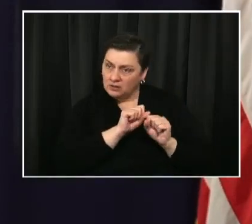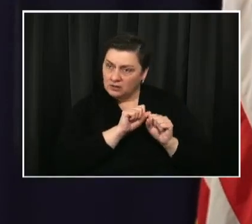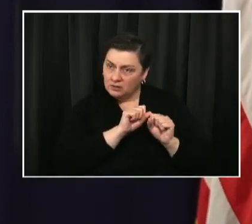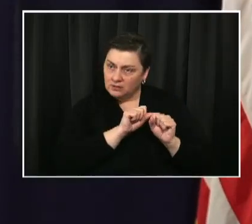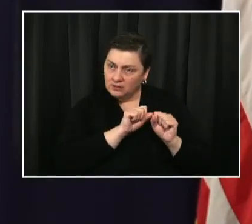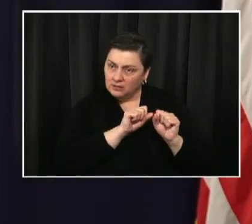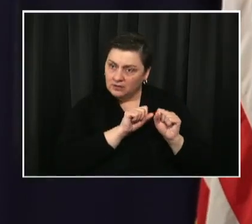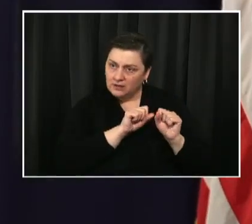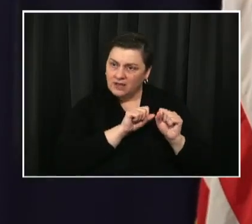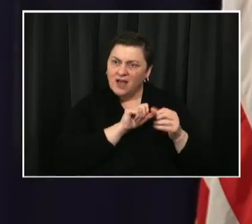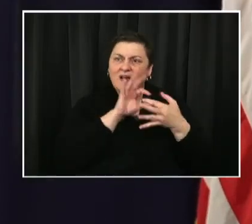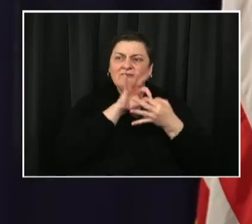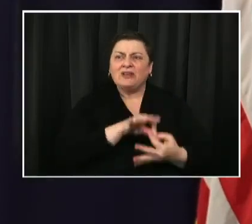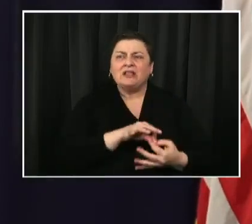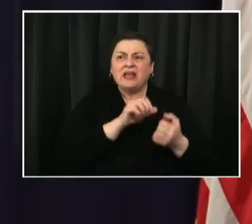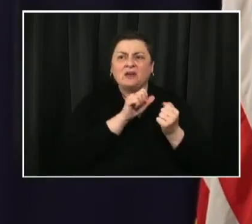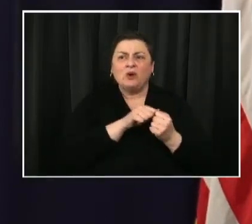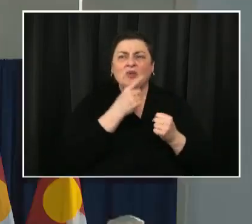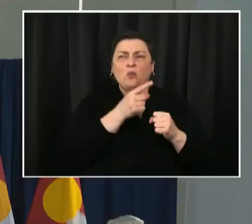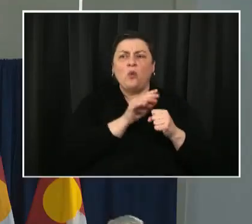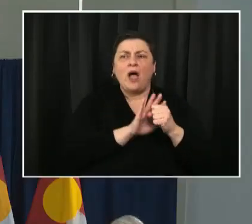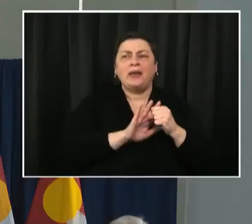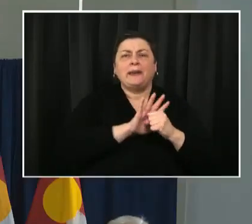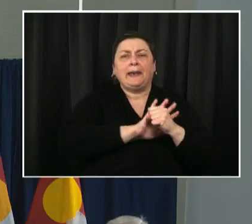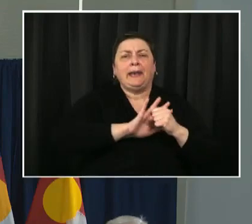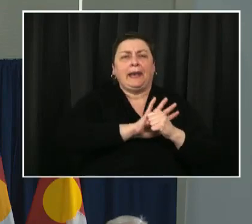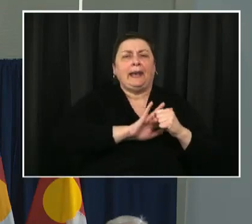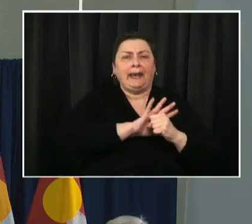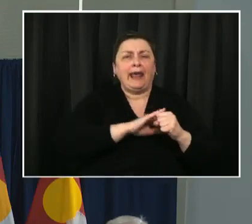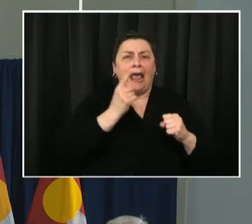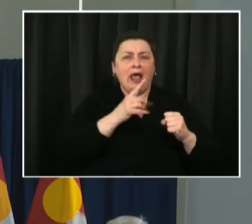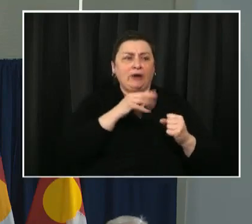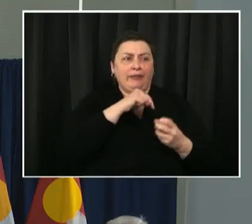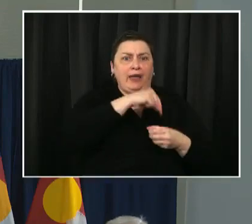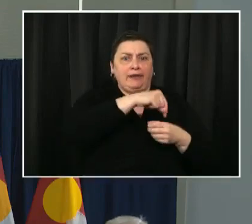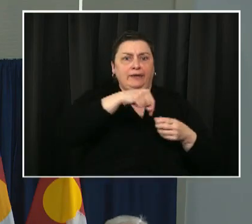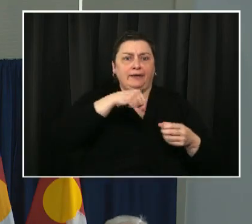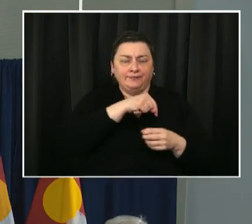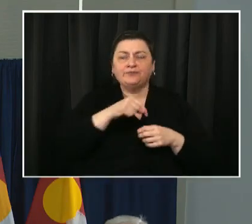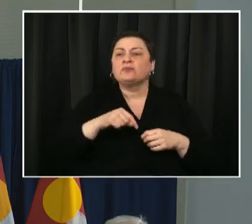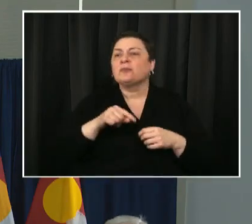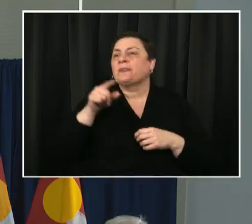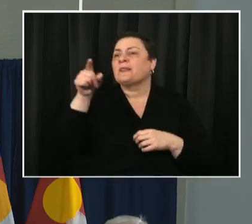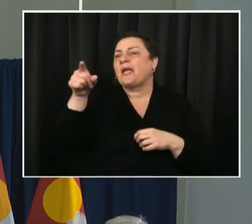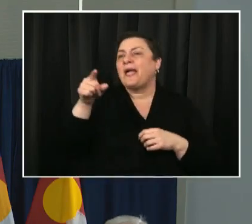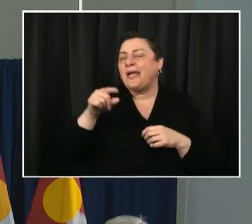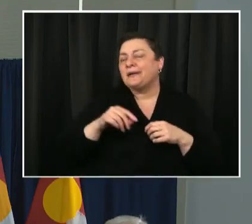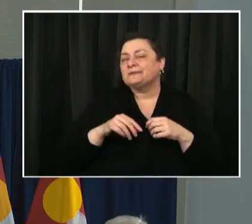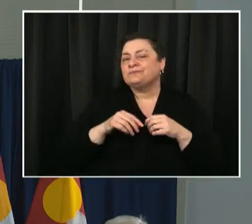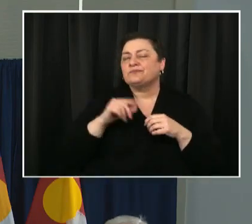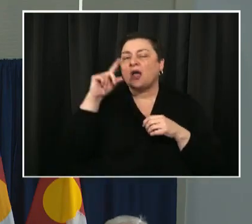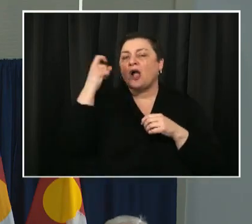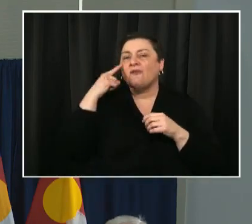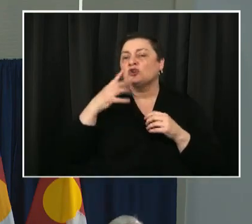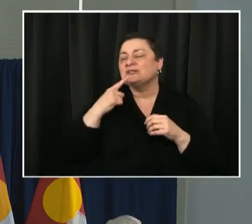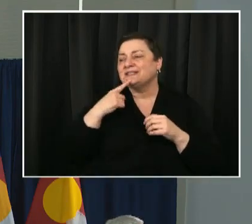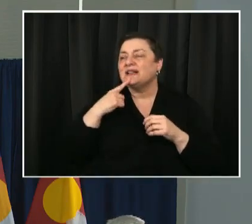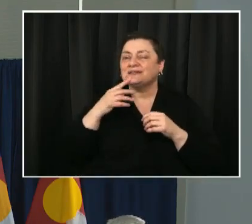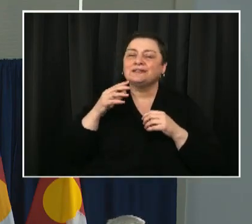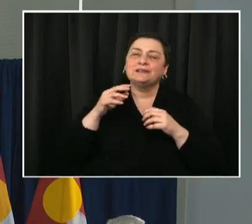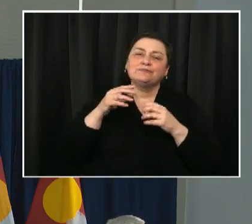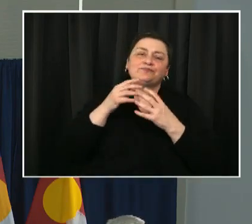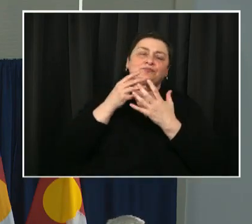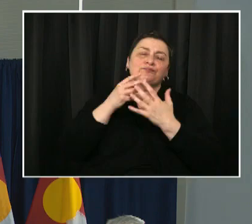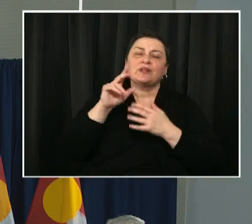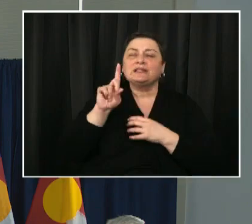But they are all in that geographic area. And we'll have to have Department of Corrections get back to you. We've certainly given them several ideas about how to